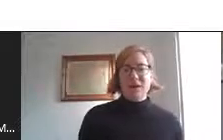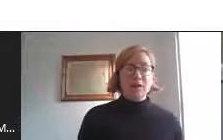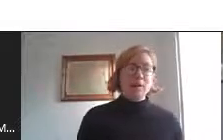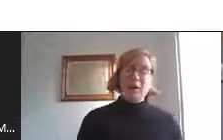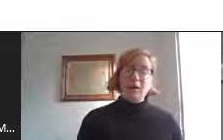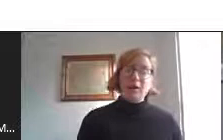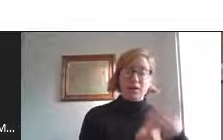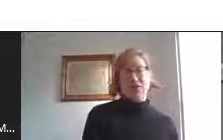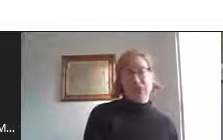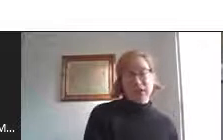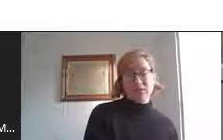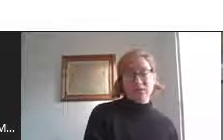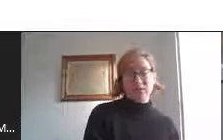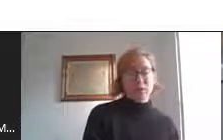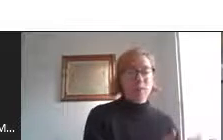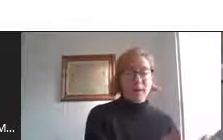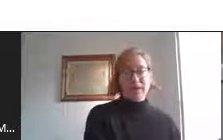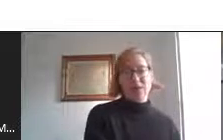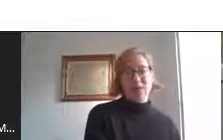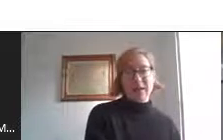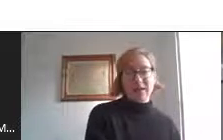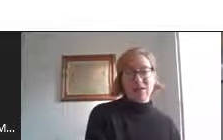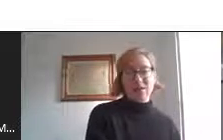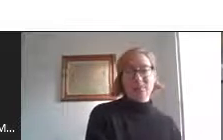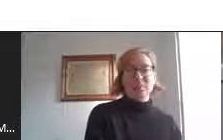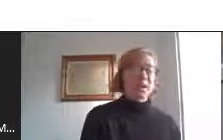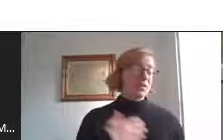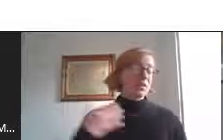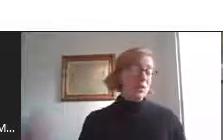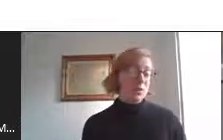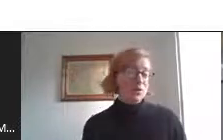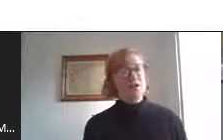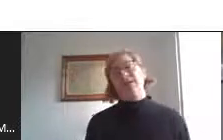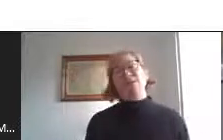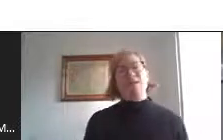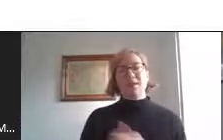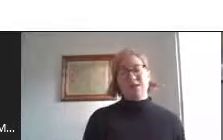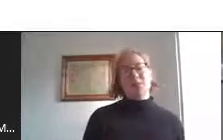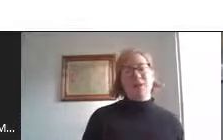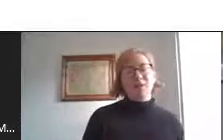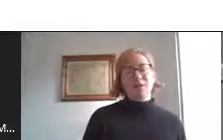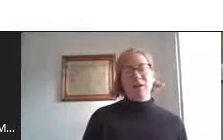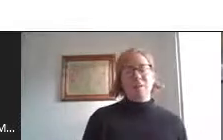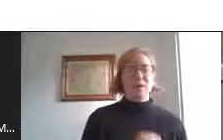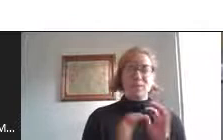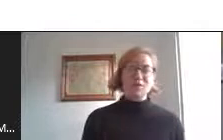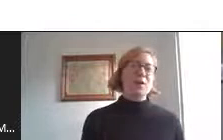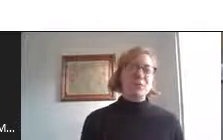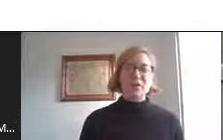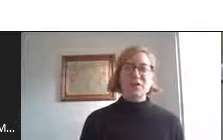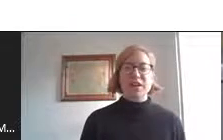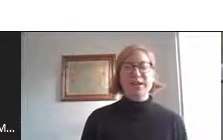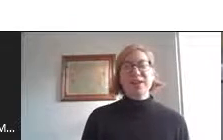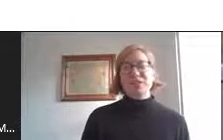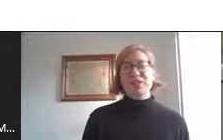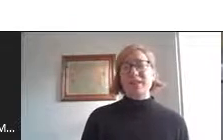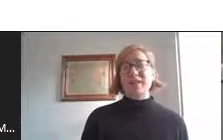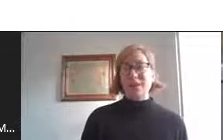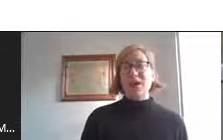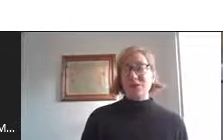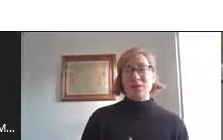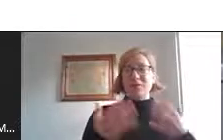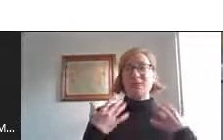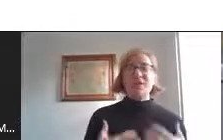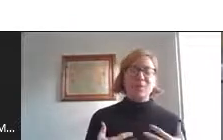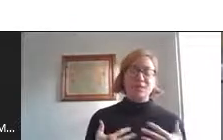here to, I can just chat to your parent or caregiver, and if you want to chat to me, that's absolutely fine, but there'll be no pressure, just